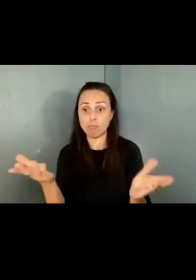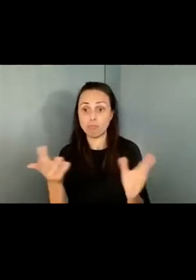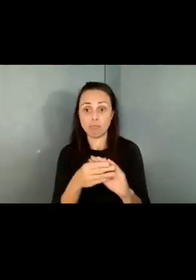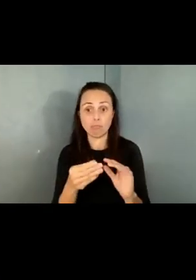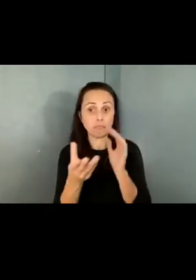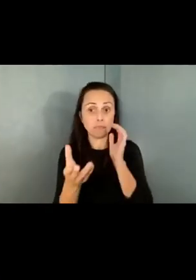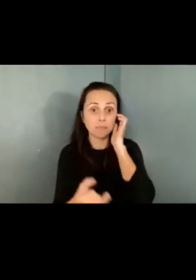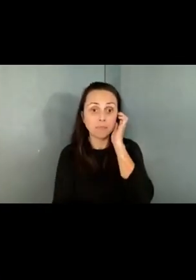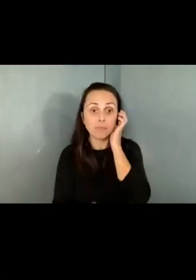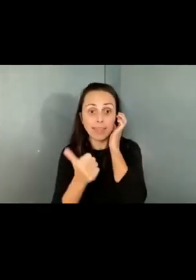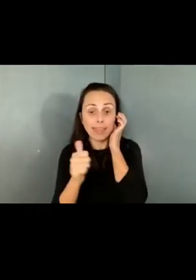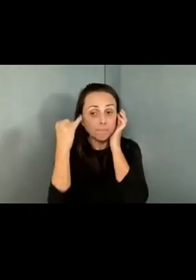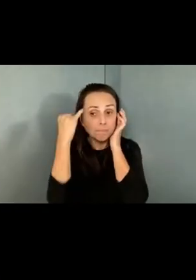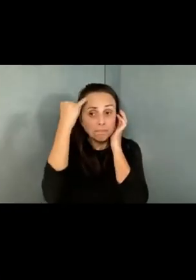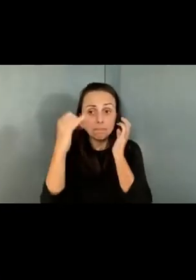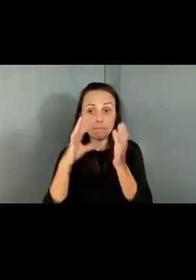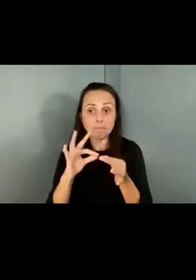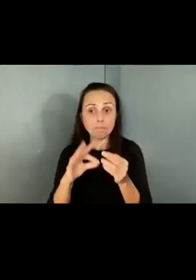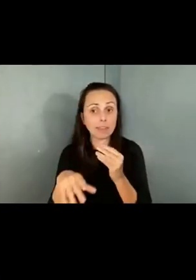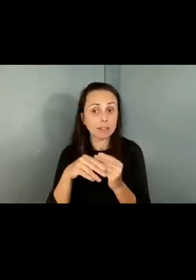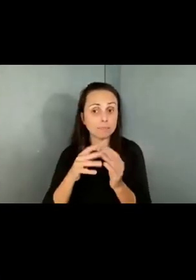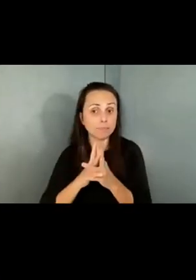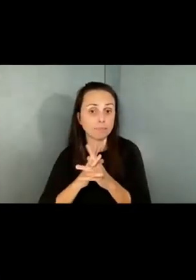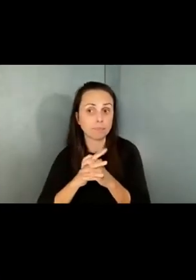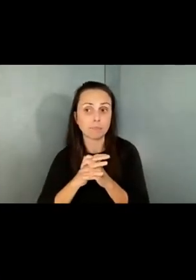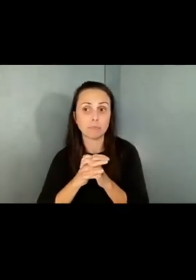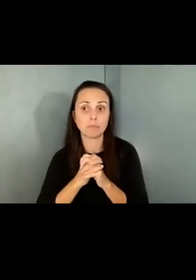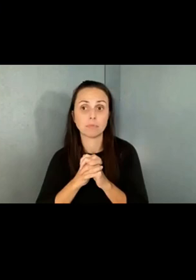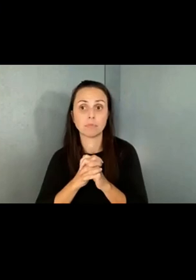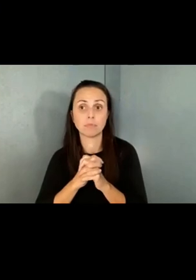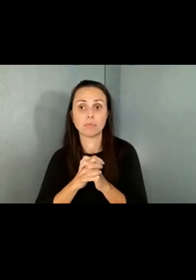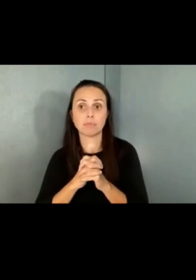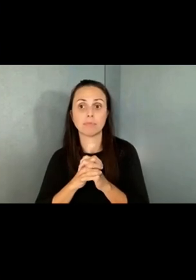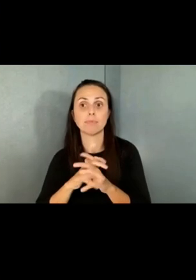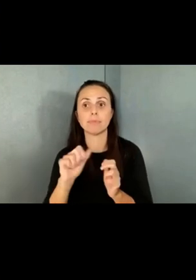Does anyone else have anything they want to add?